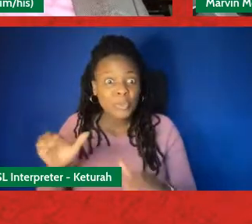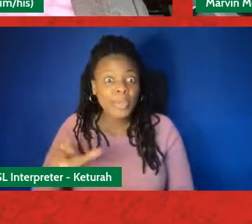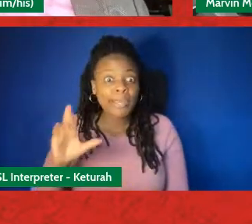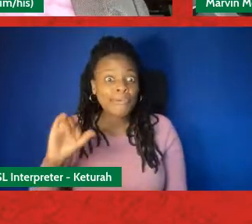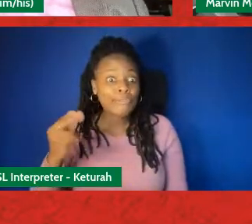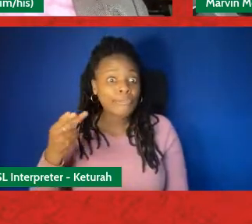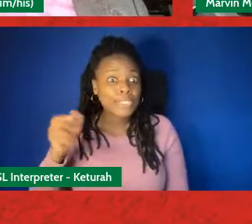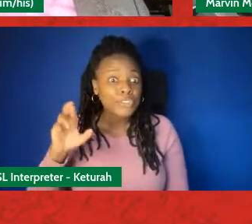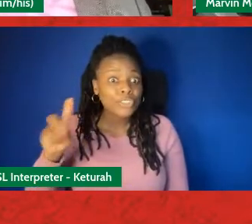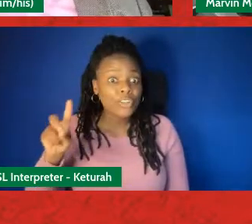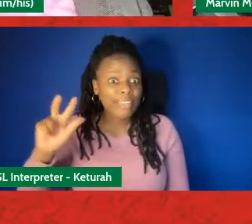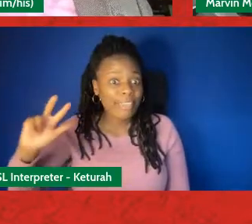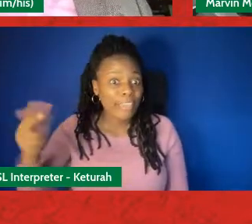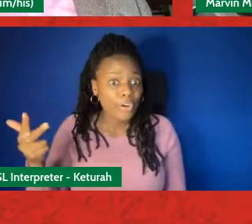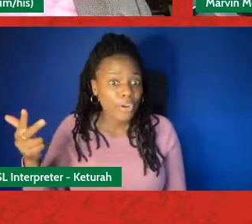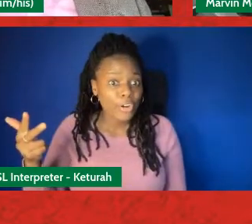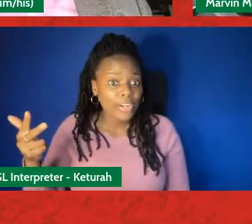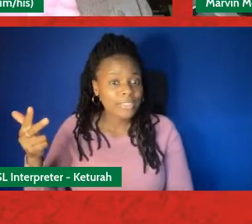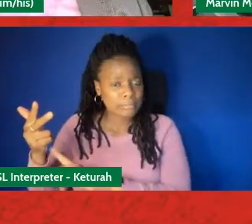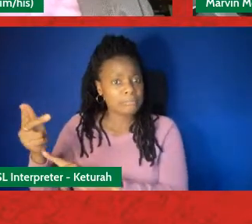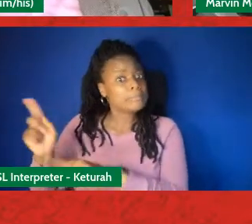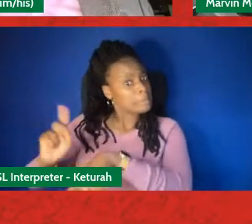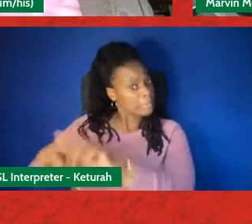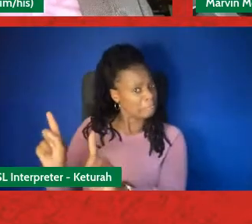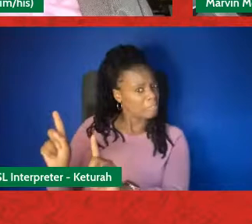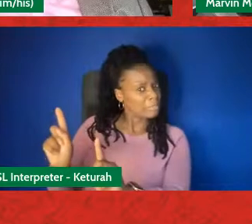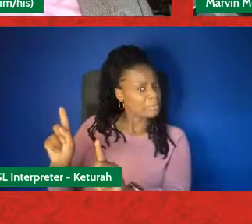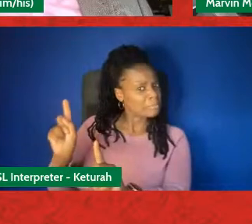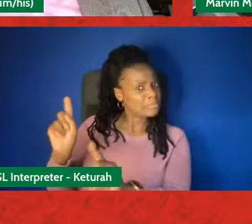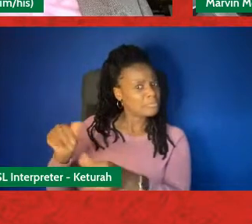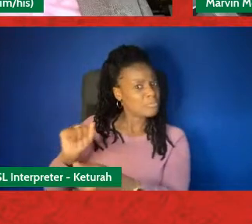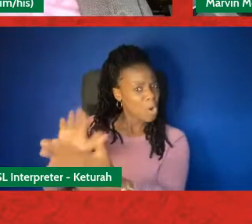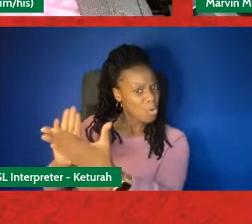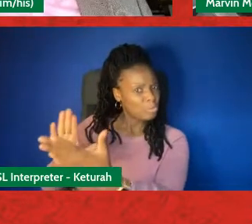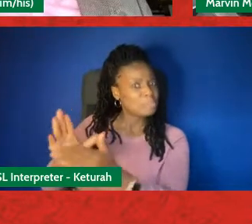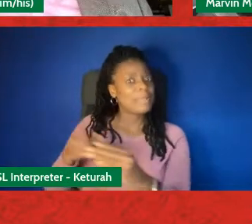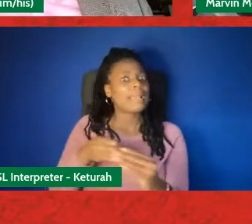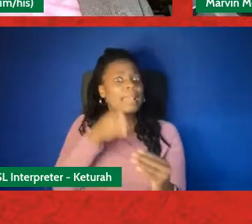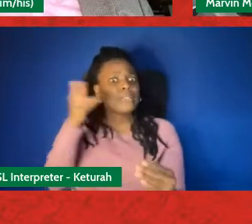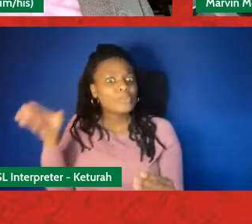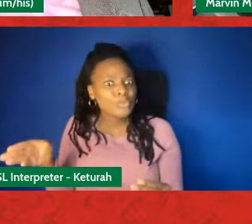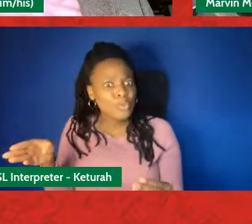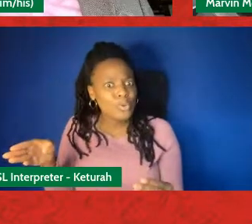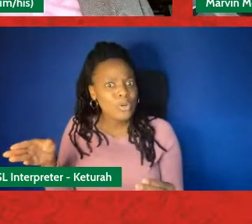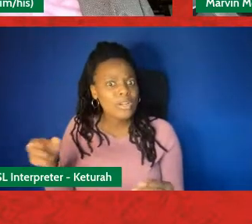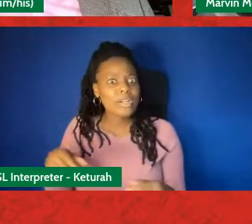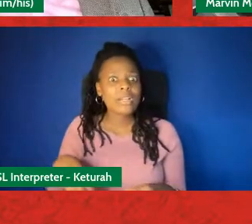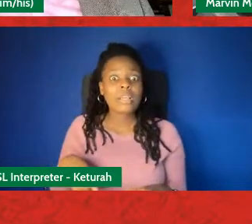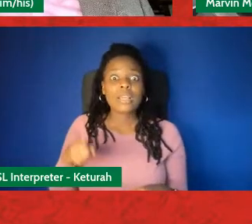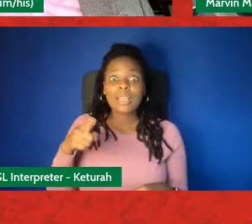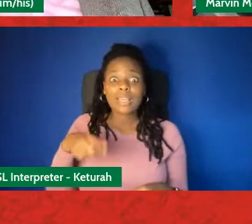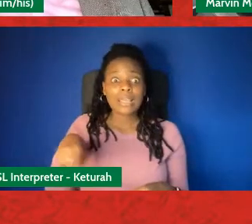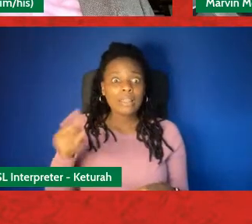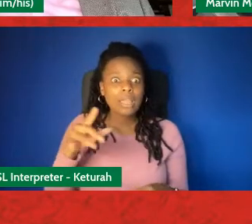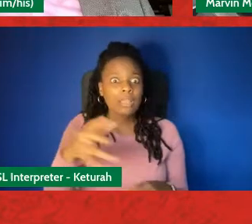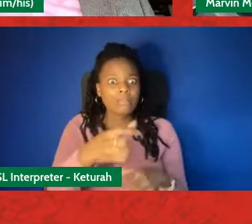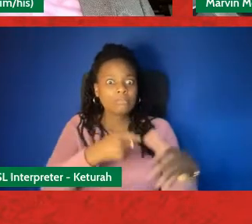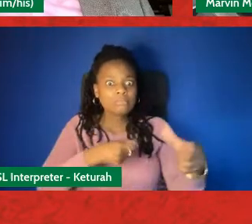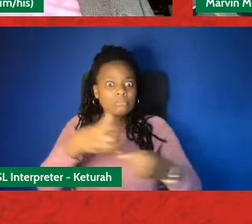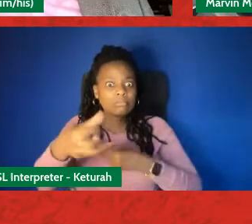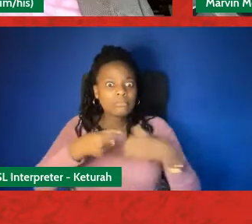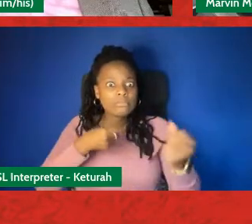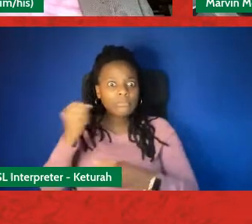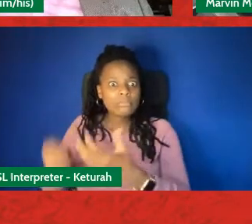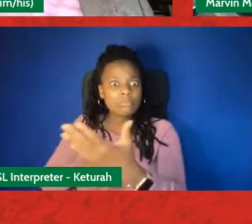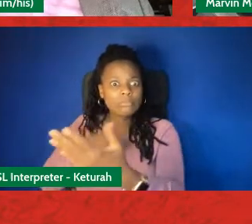were doing it a little bit differently. Maybe we can get into that later, but they were doing it right next door. They got caught up. They got snatched up. They got put in prison right there at